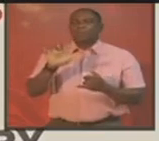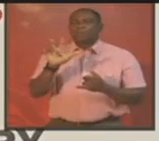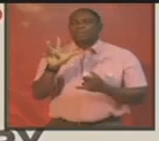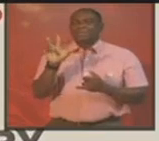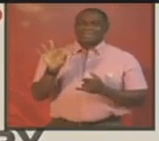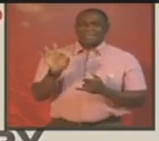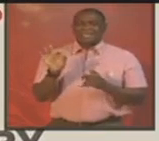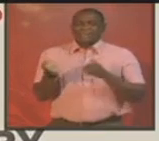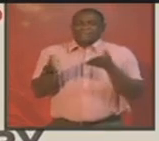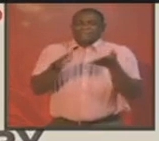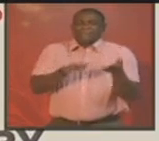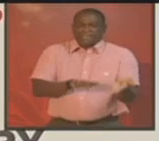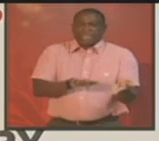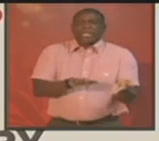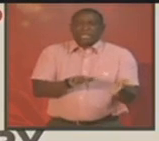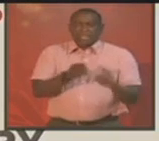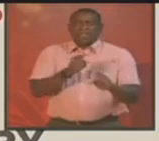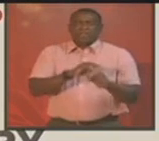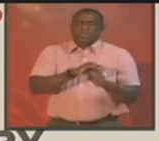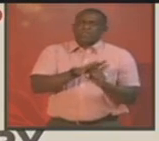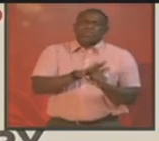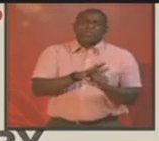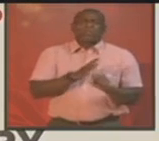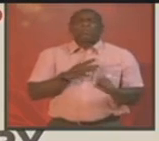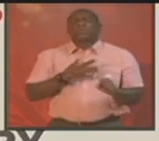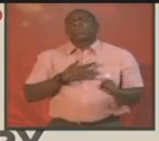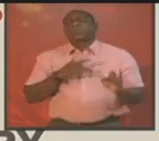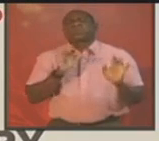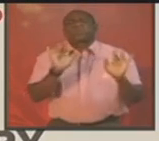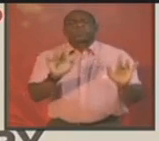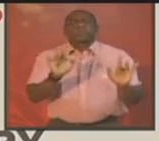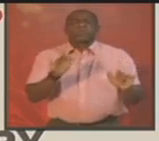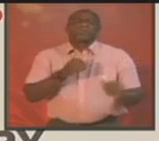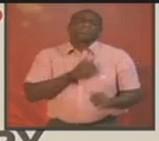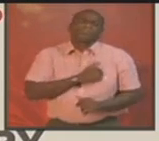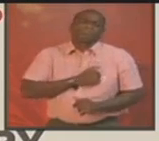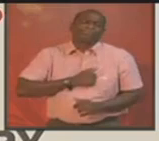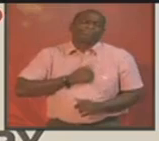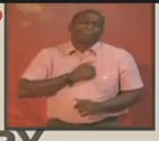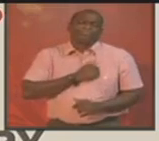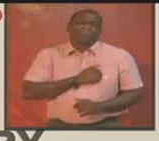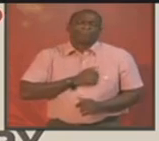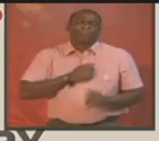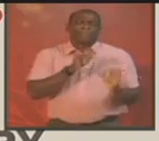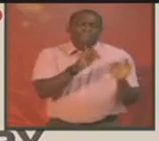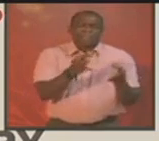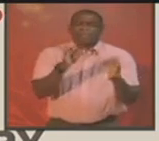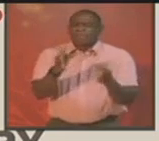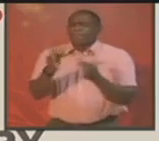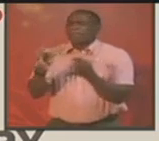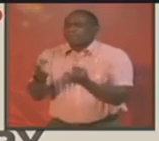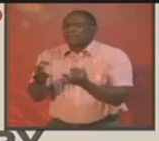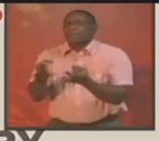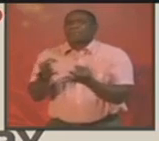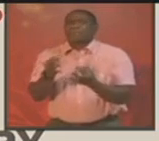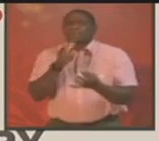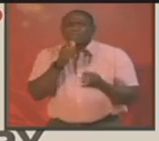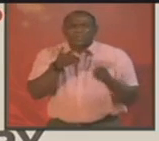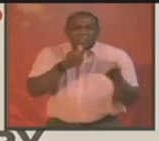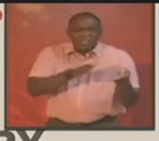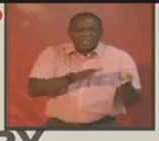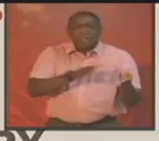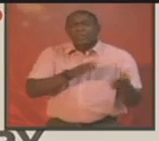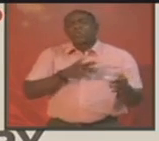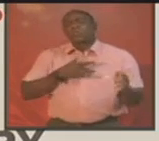from COVID-19. We extend our condolences to the members of those bereaved families. With respect to